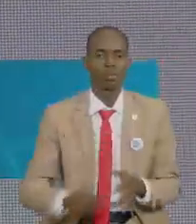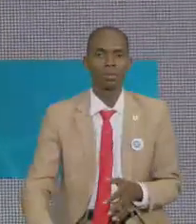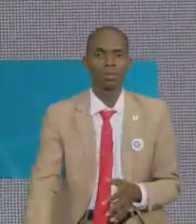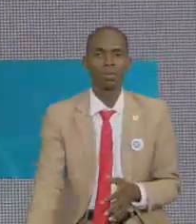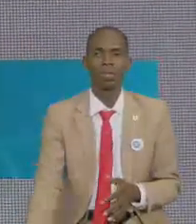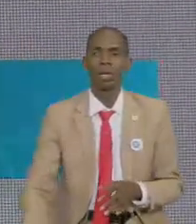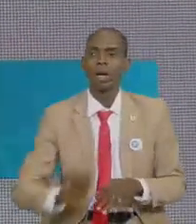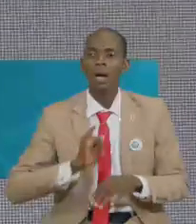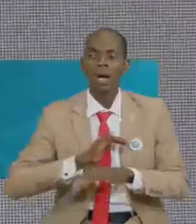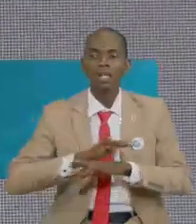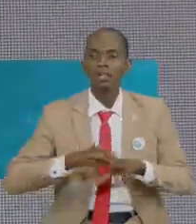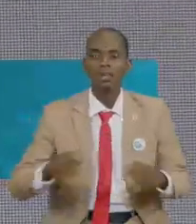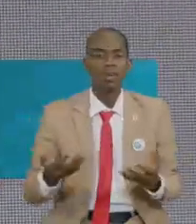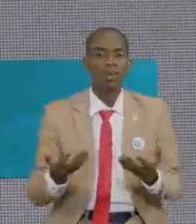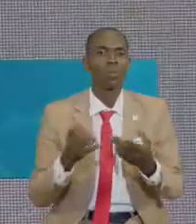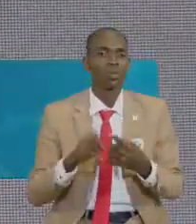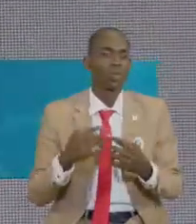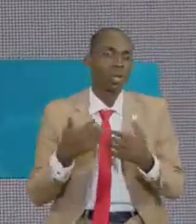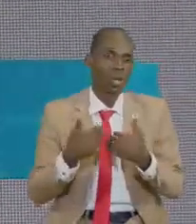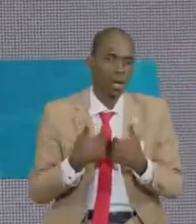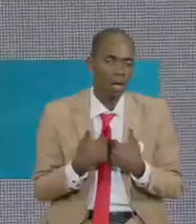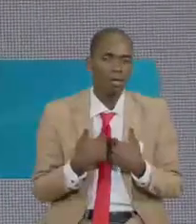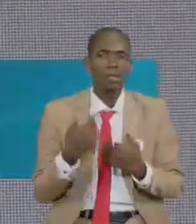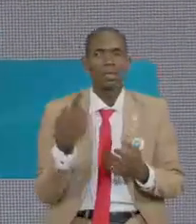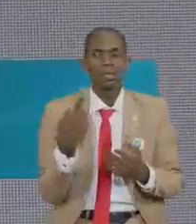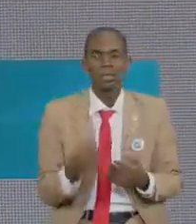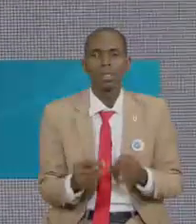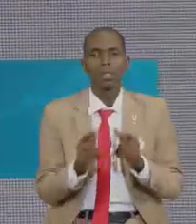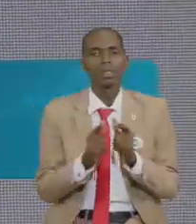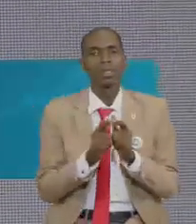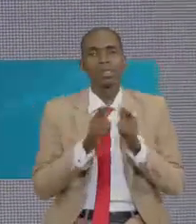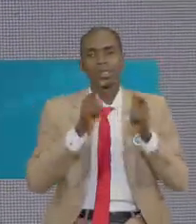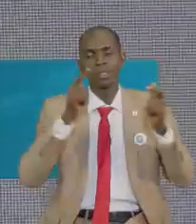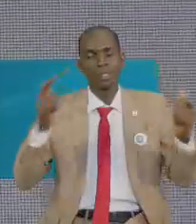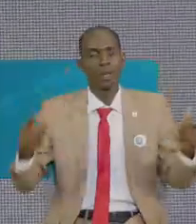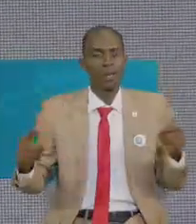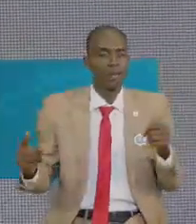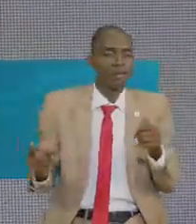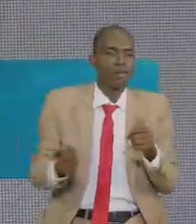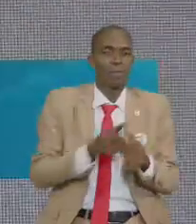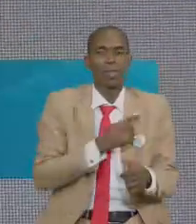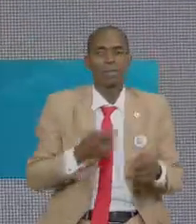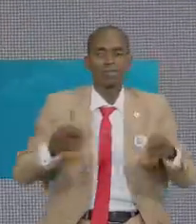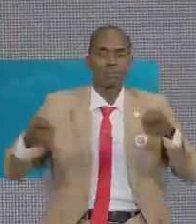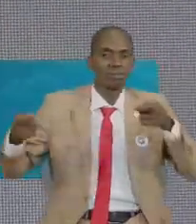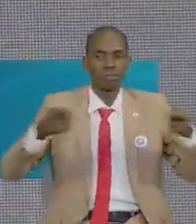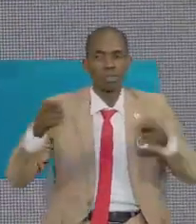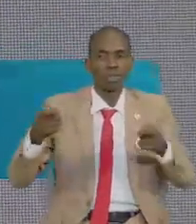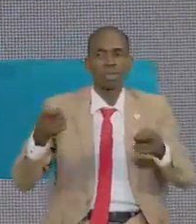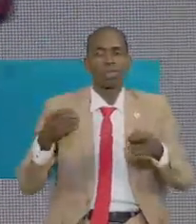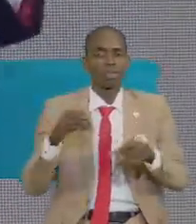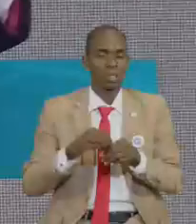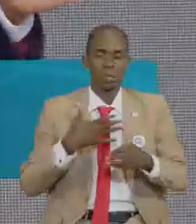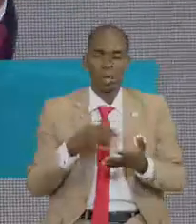don't want to have the great, foremost supremacy in my own life.